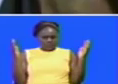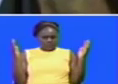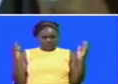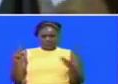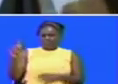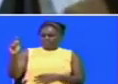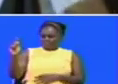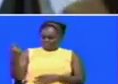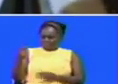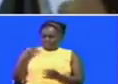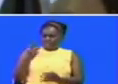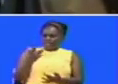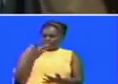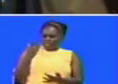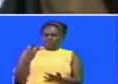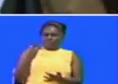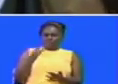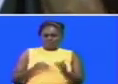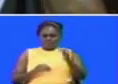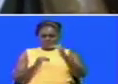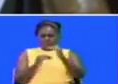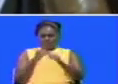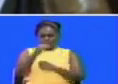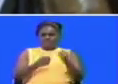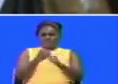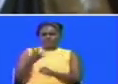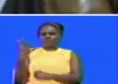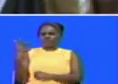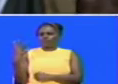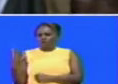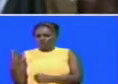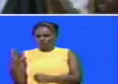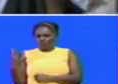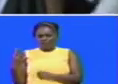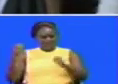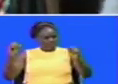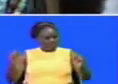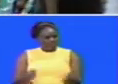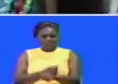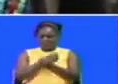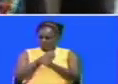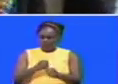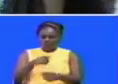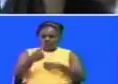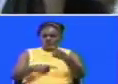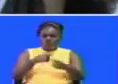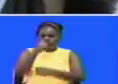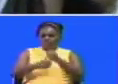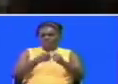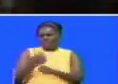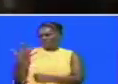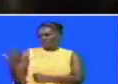Kenya has been tested to the limit these last 4 years. It cannot stand another 5 years of